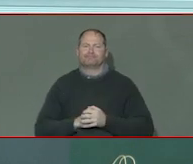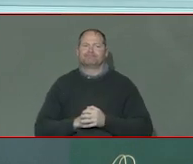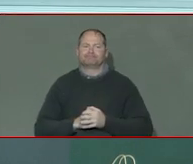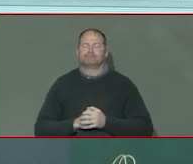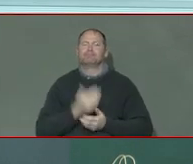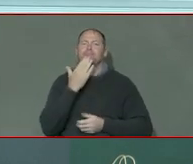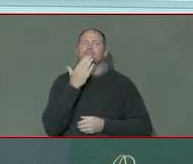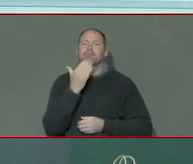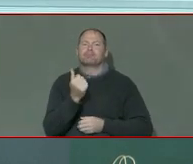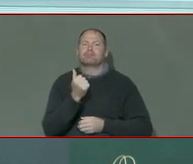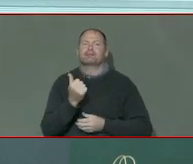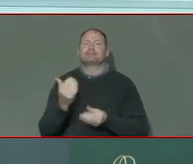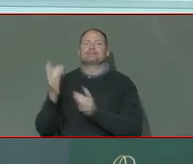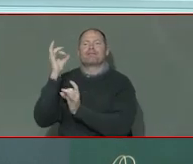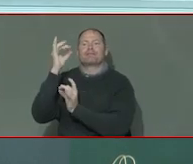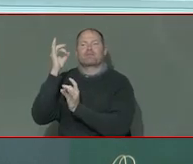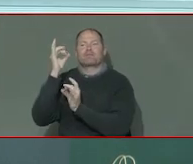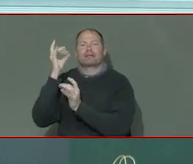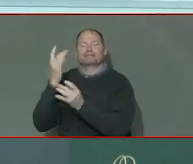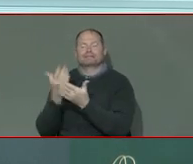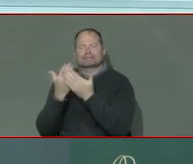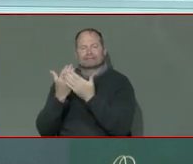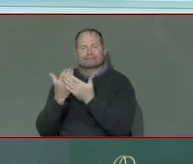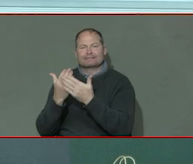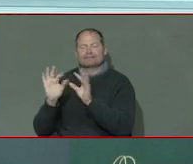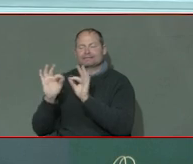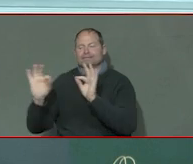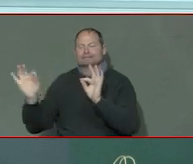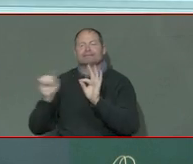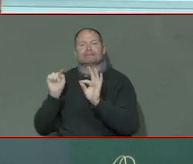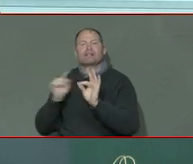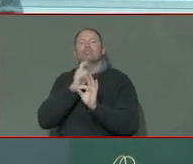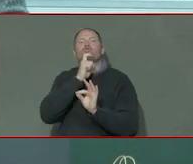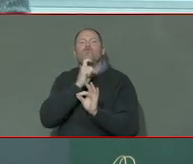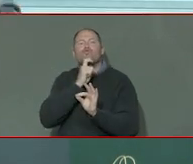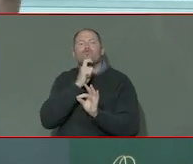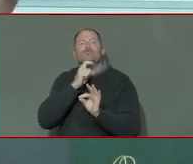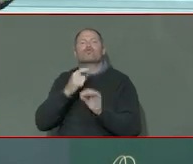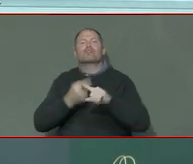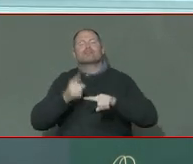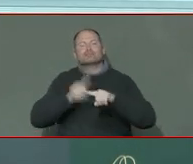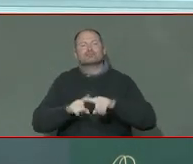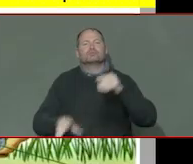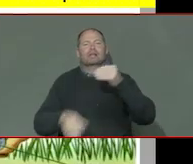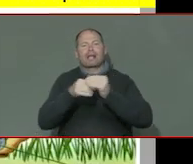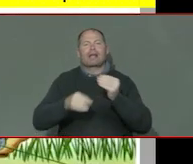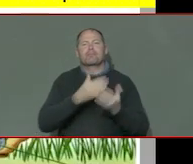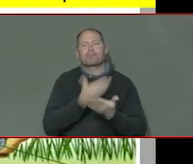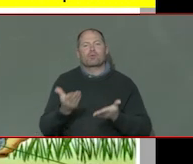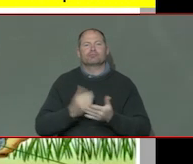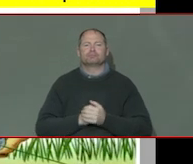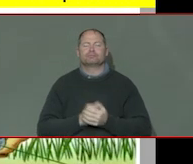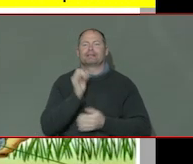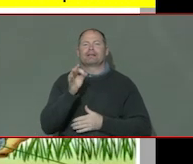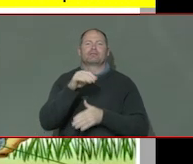you use the studies or you use the sentences that they gave you. But if you look at external fertilization, you know it's